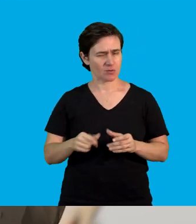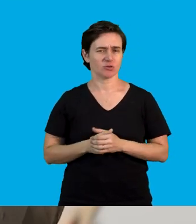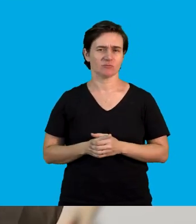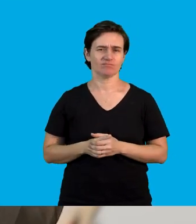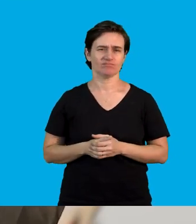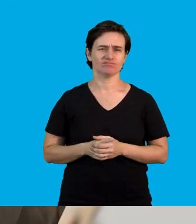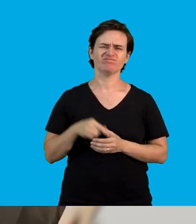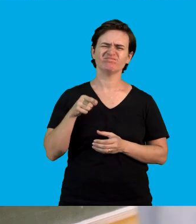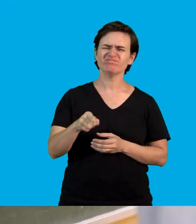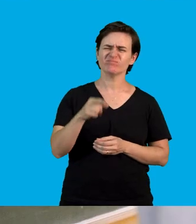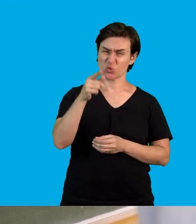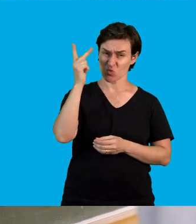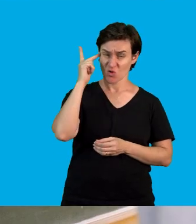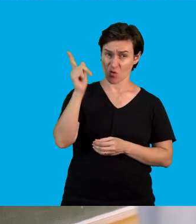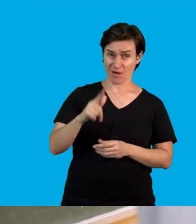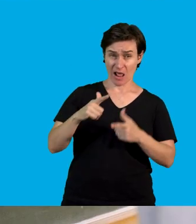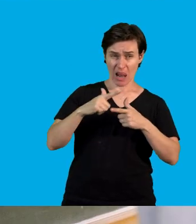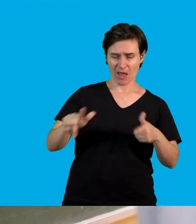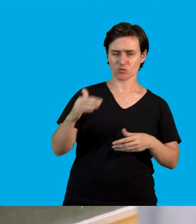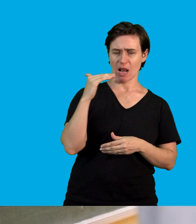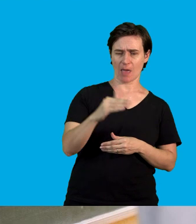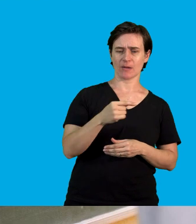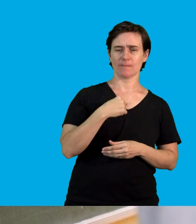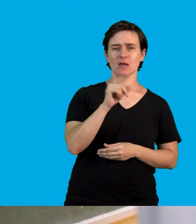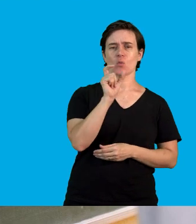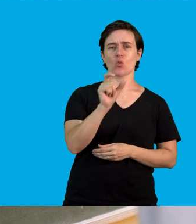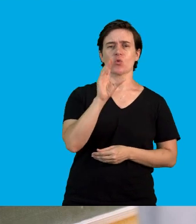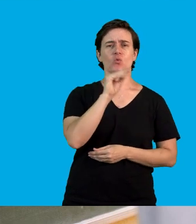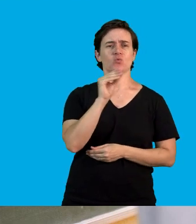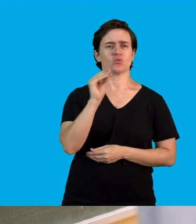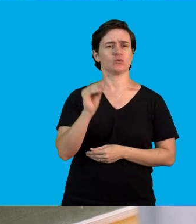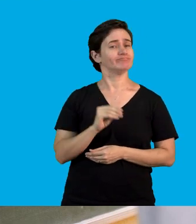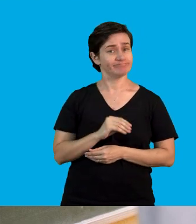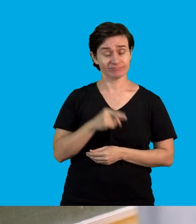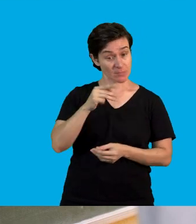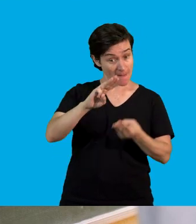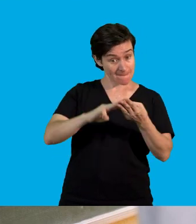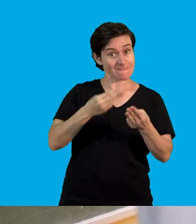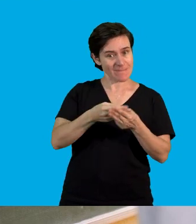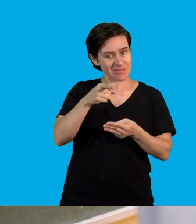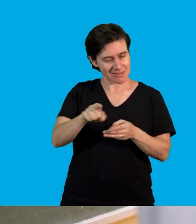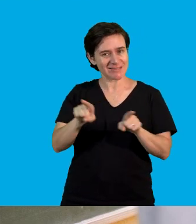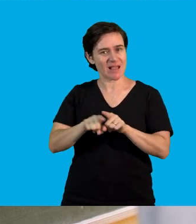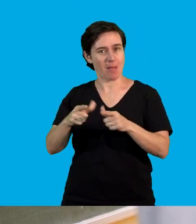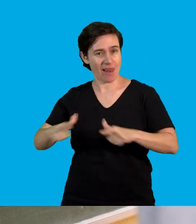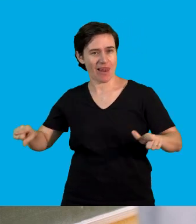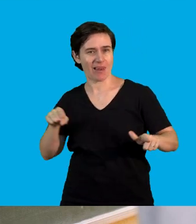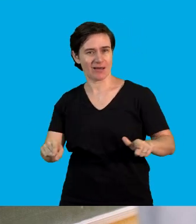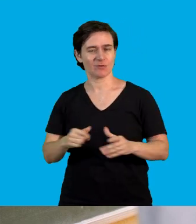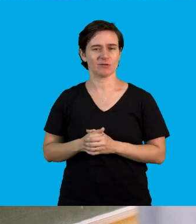know that language is not only limited to the spoken words? Mathematics is also a